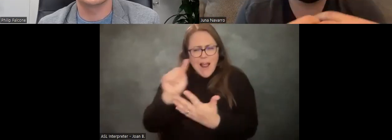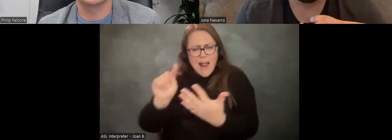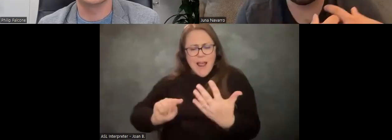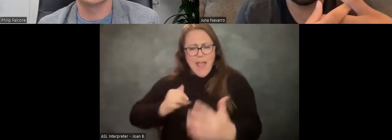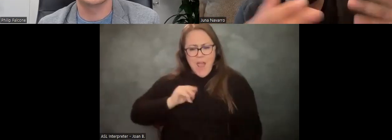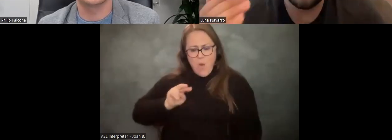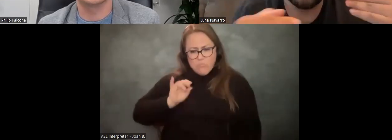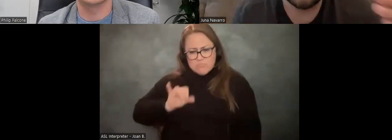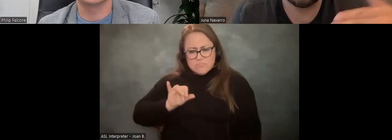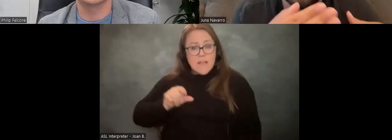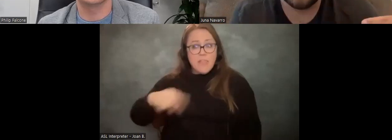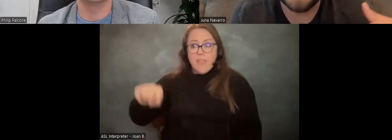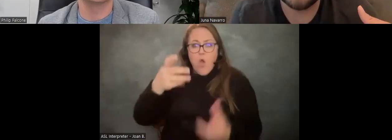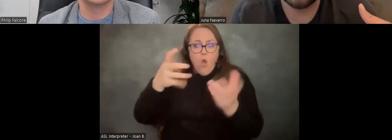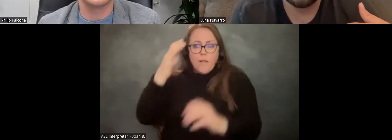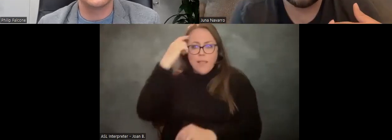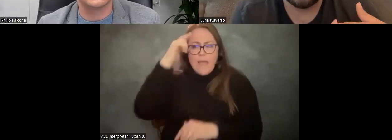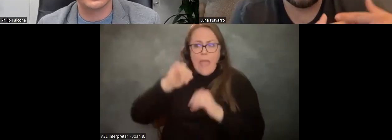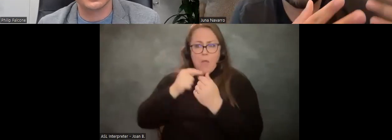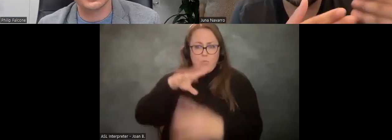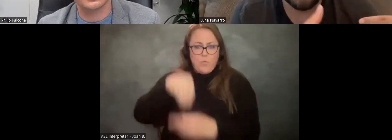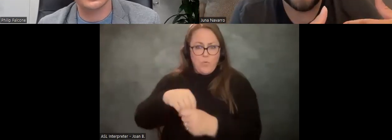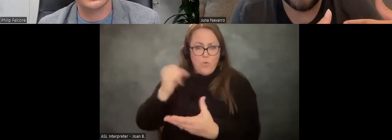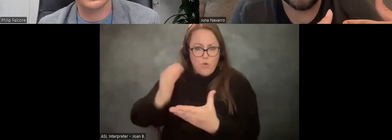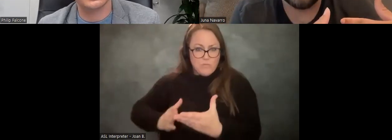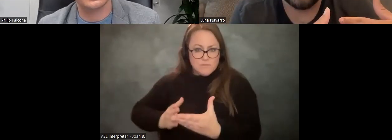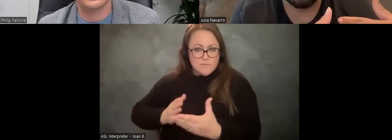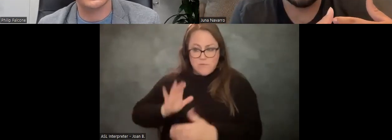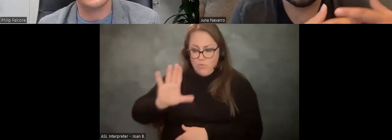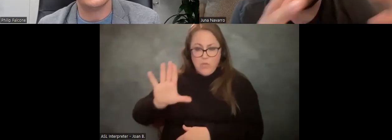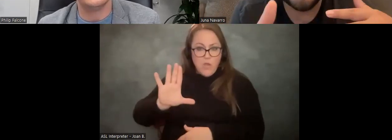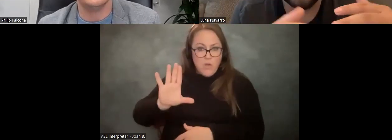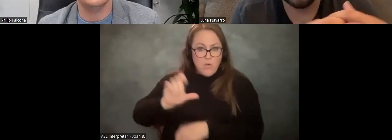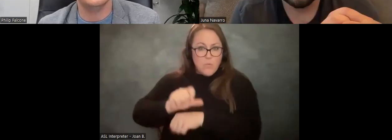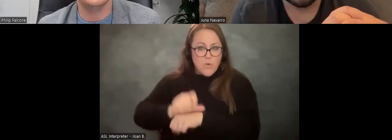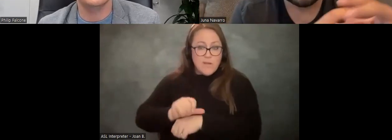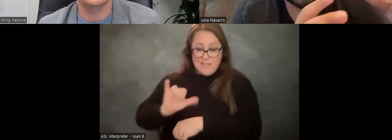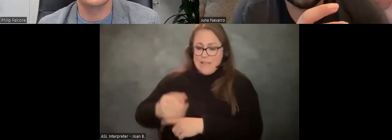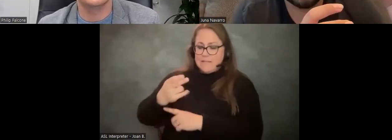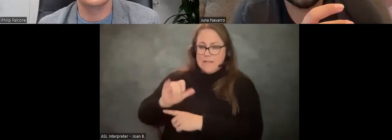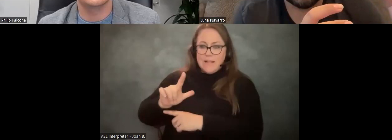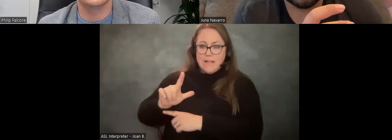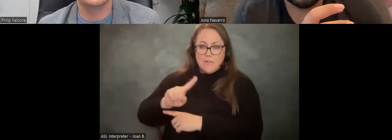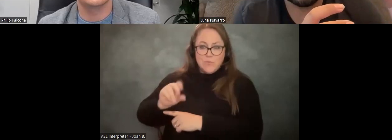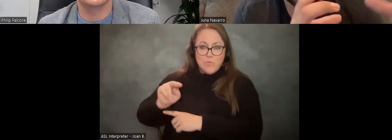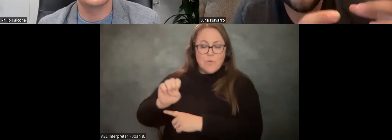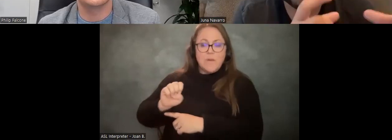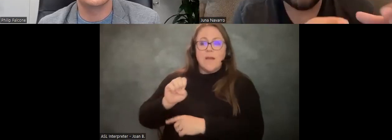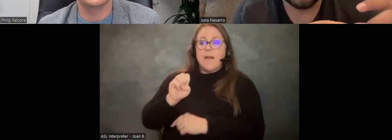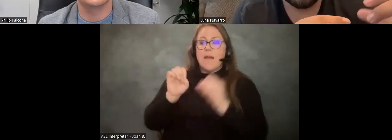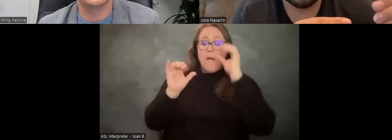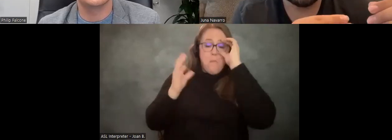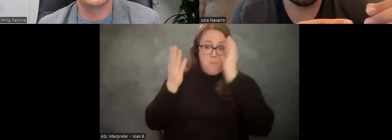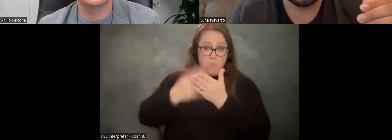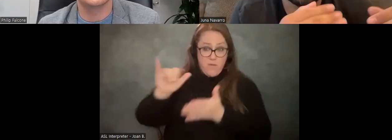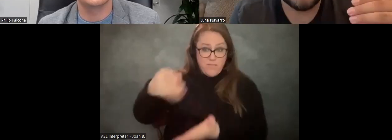how, and they're already thinking of creative ways to include artists and some of their work, which was Heal Zone, which is part of that